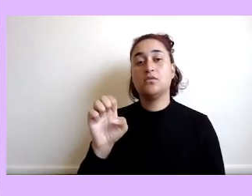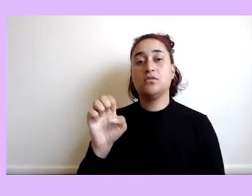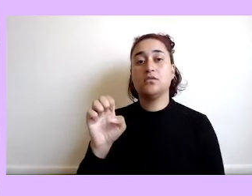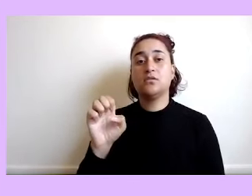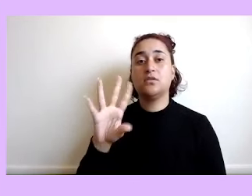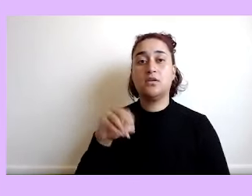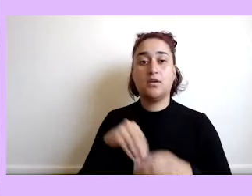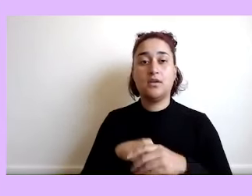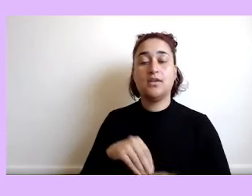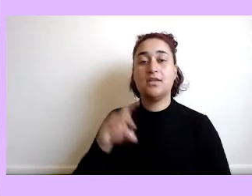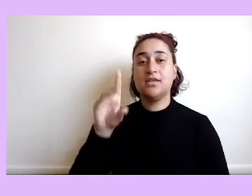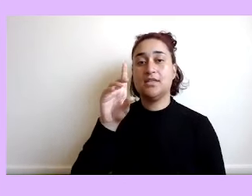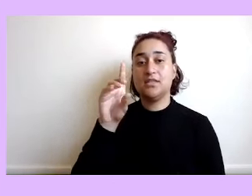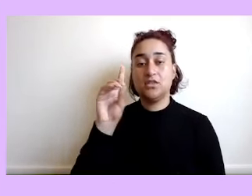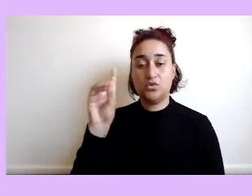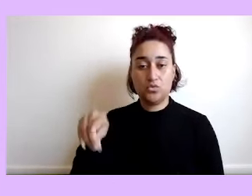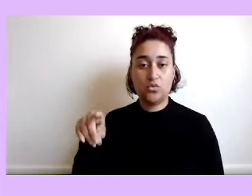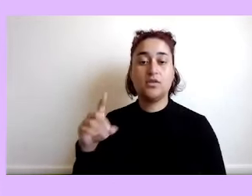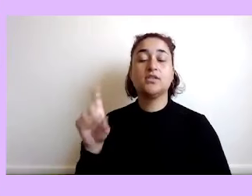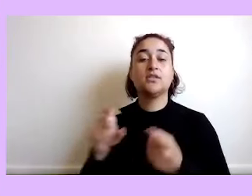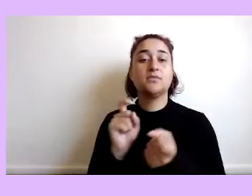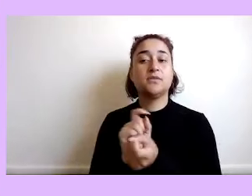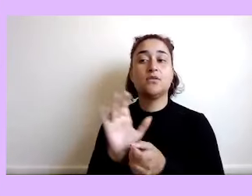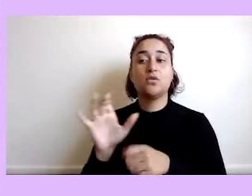Bangletown, Detroit, and in particular, their work in